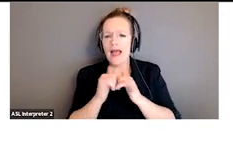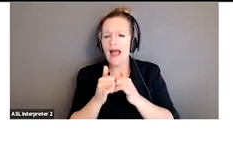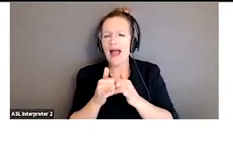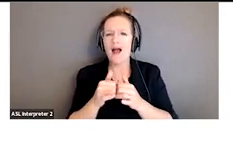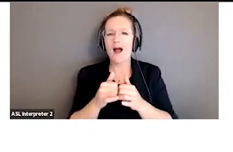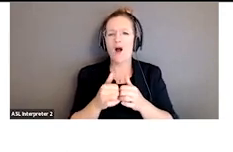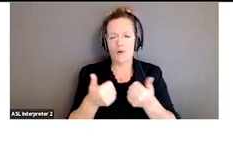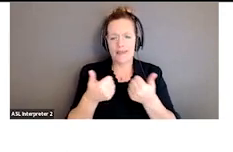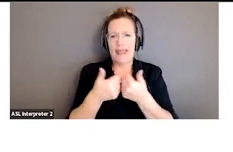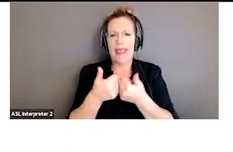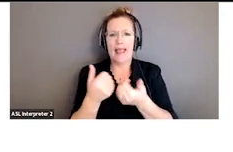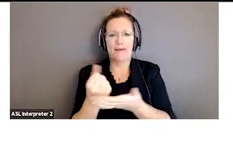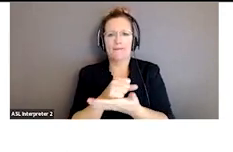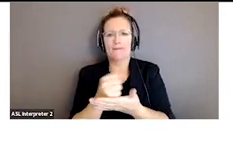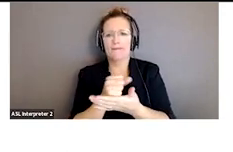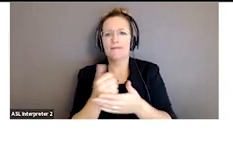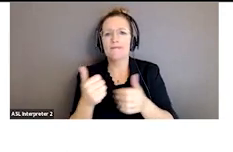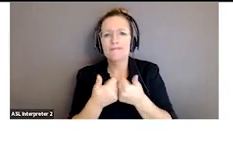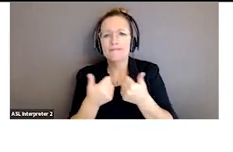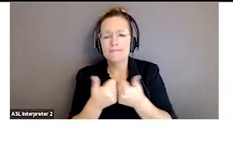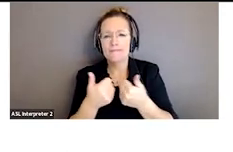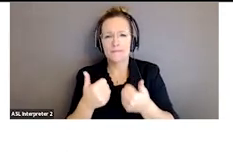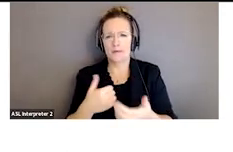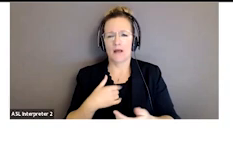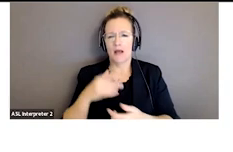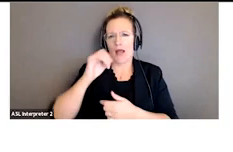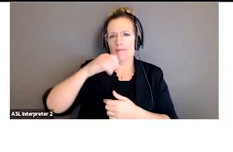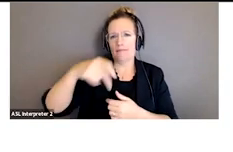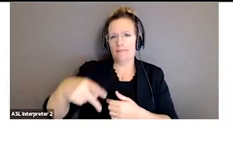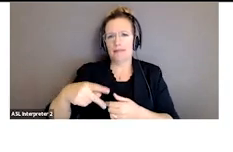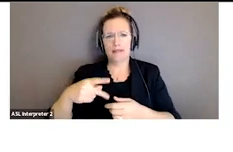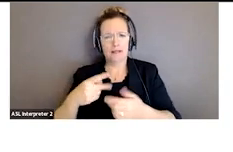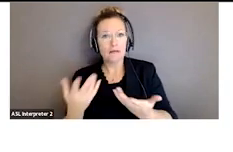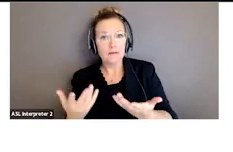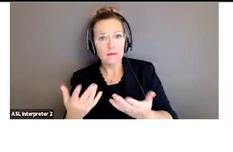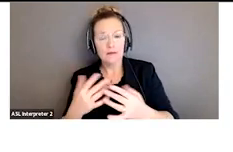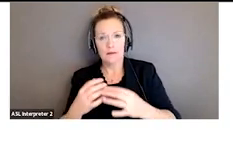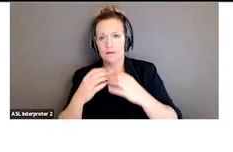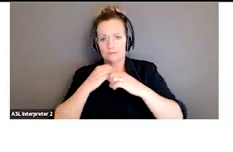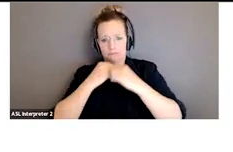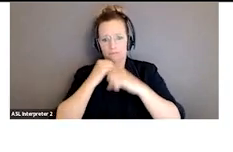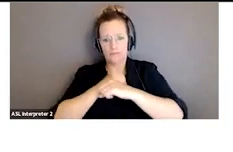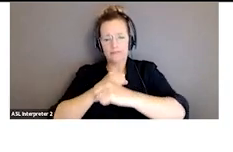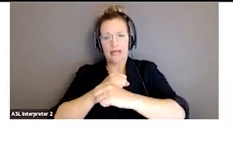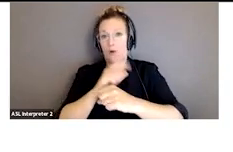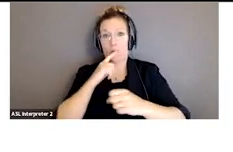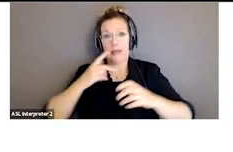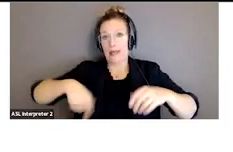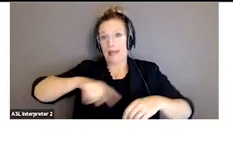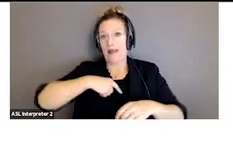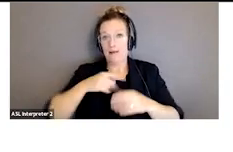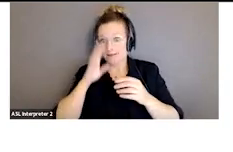game IP and what is protected as my IP, even though we do not have a patent.